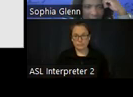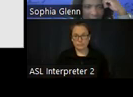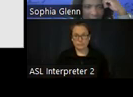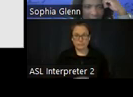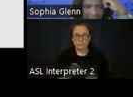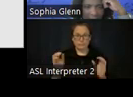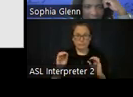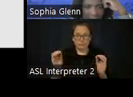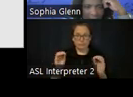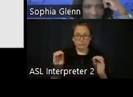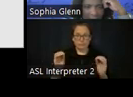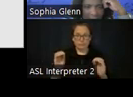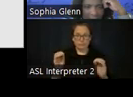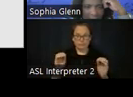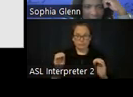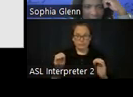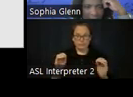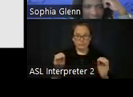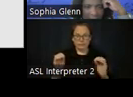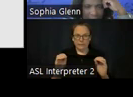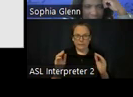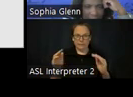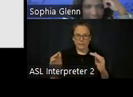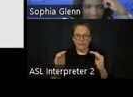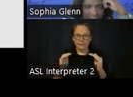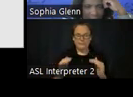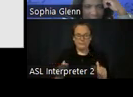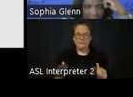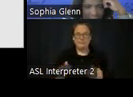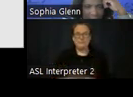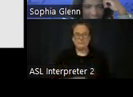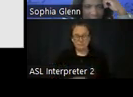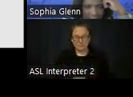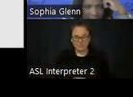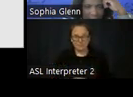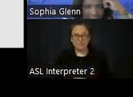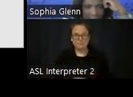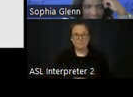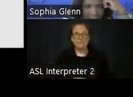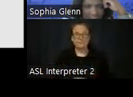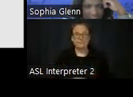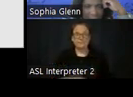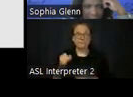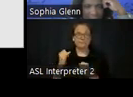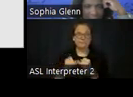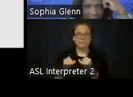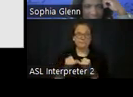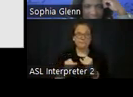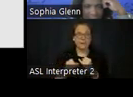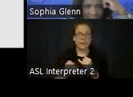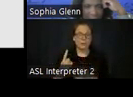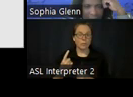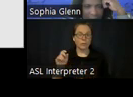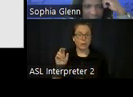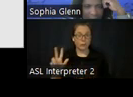Seeing that there are none at this time, may we move forward? Sure. I'm in the final statement number three.